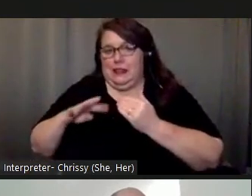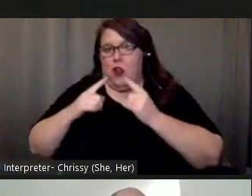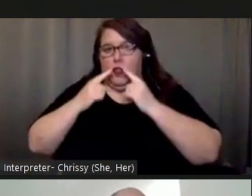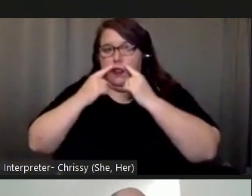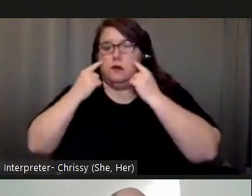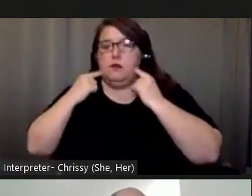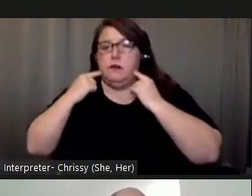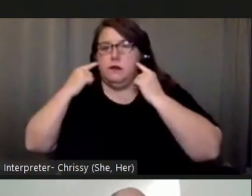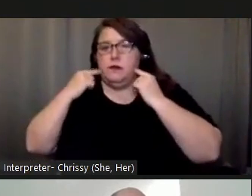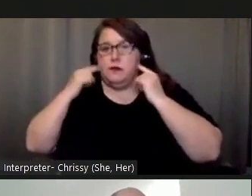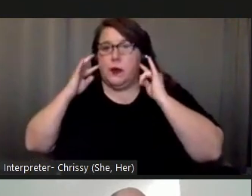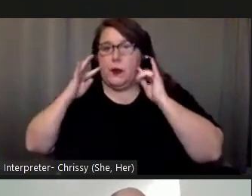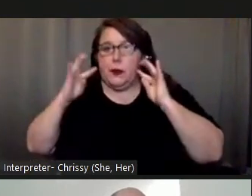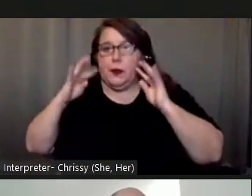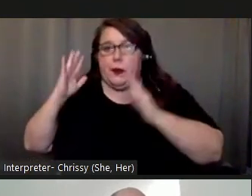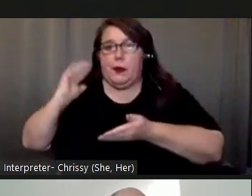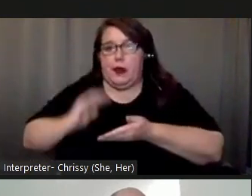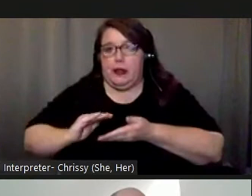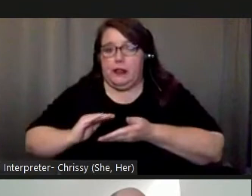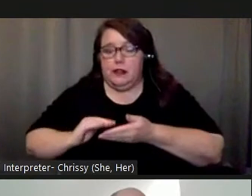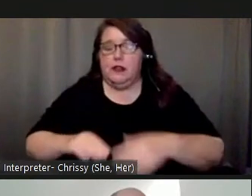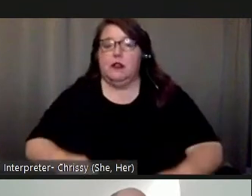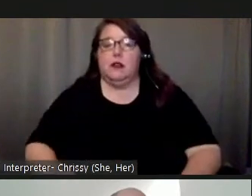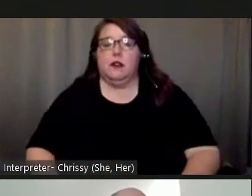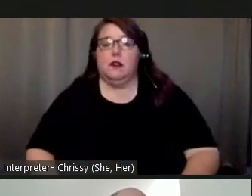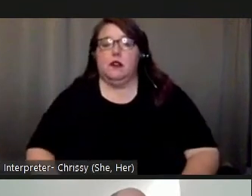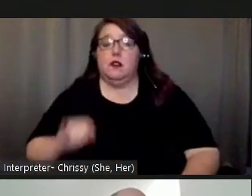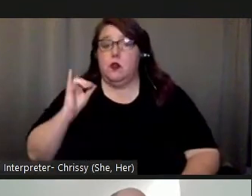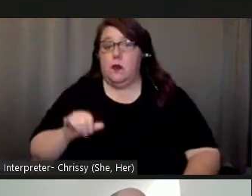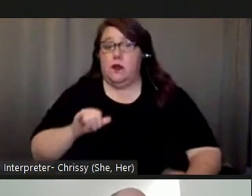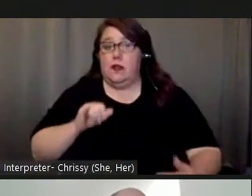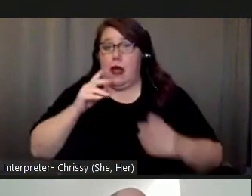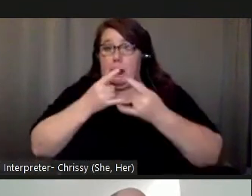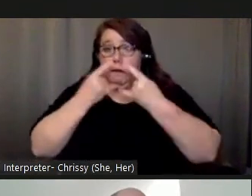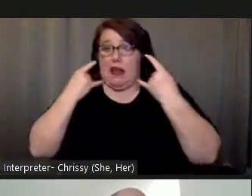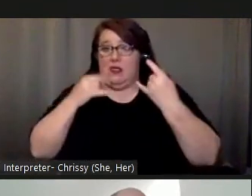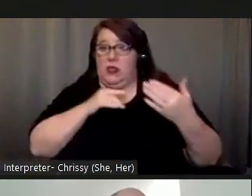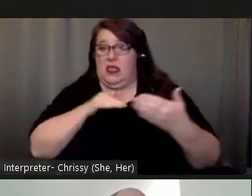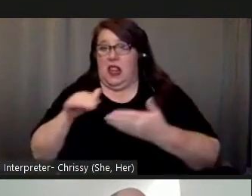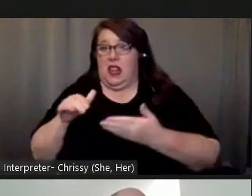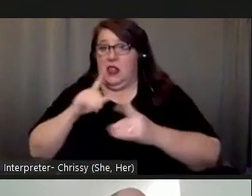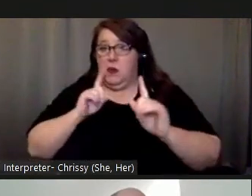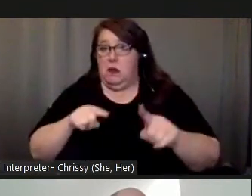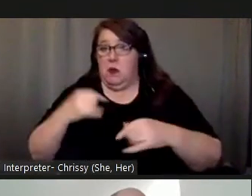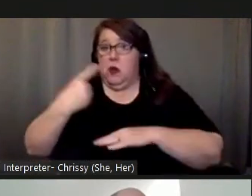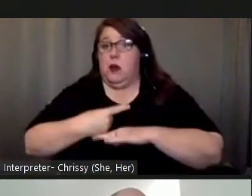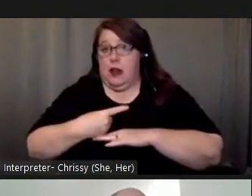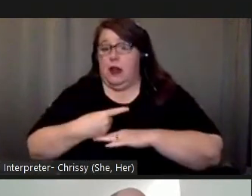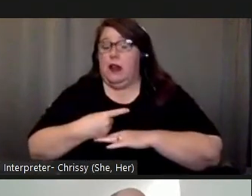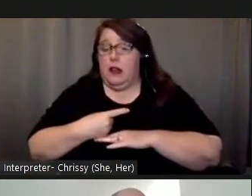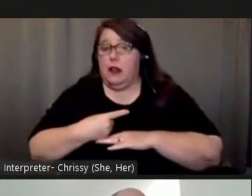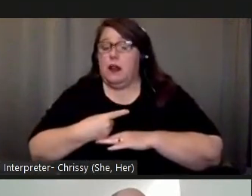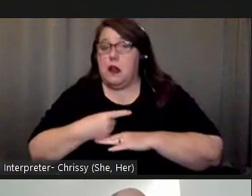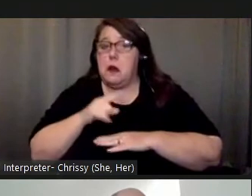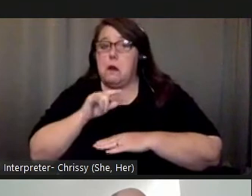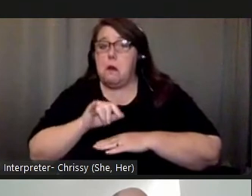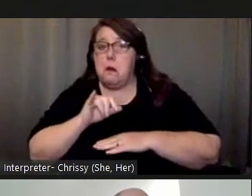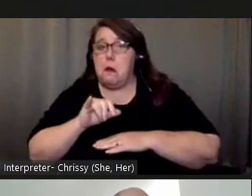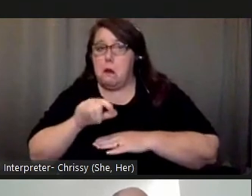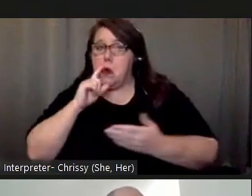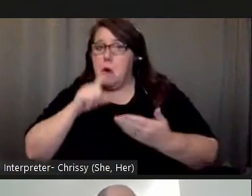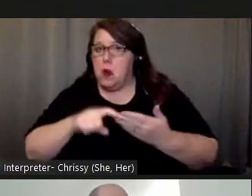along the sides. And so this mask was studied in the report today and found to